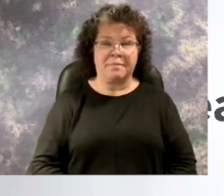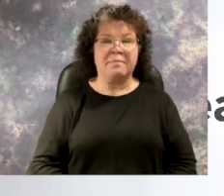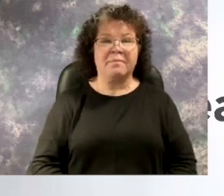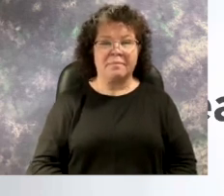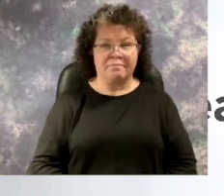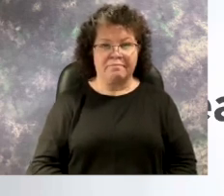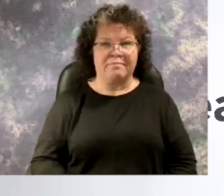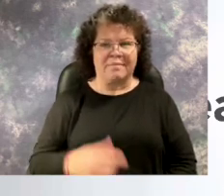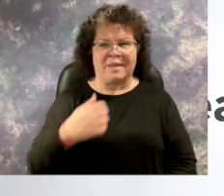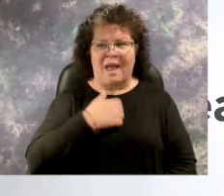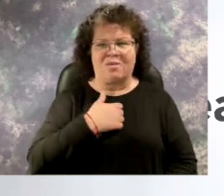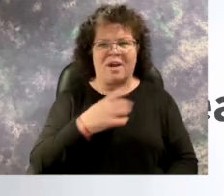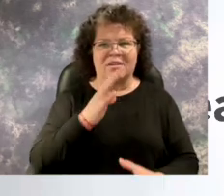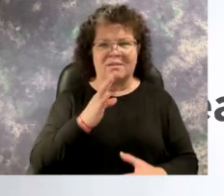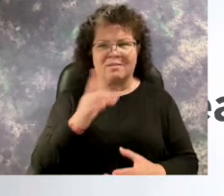Forgot to unmute myself.